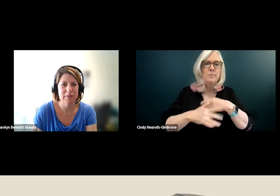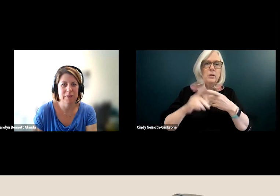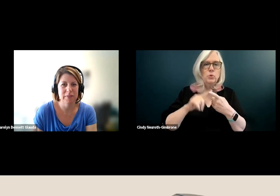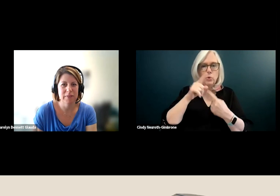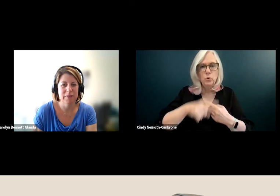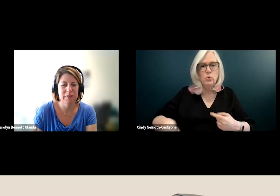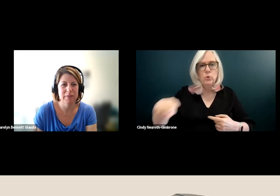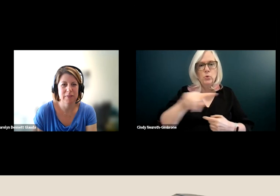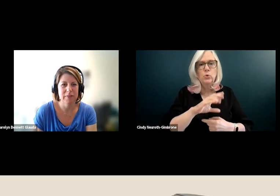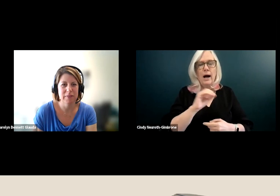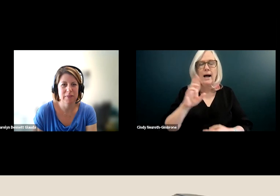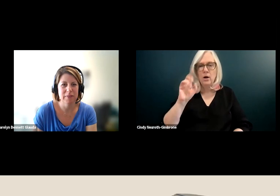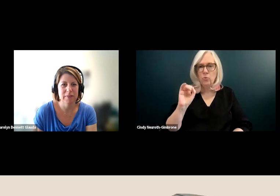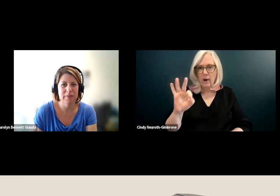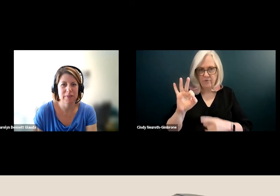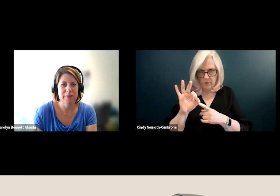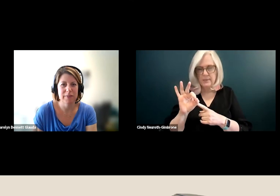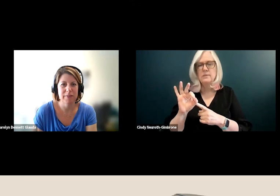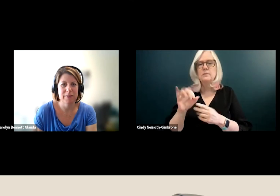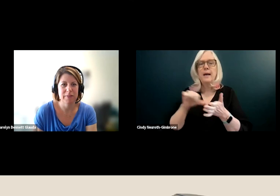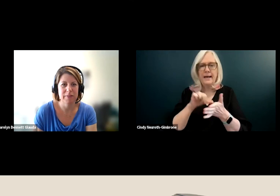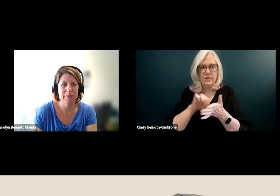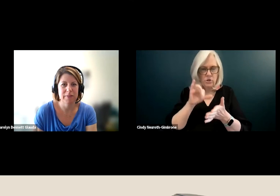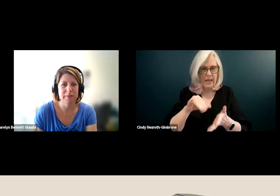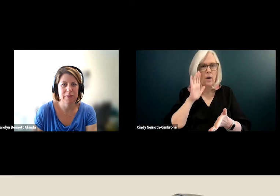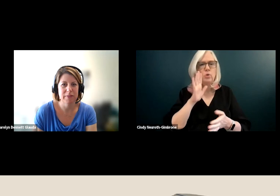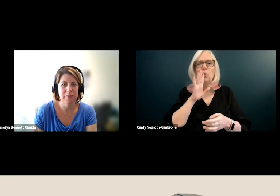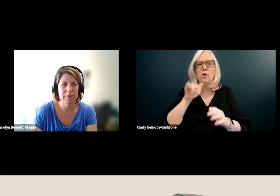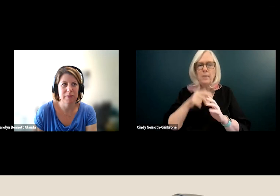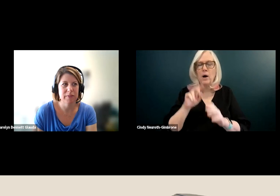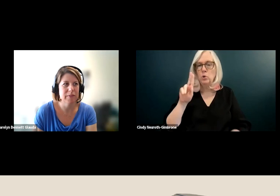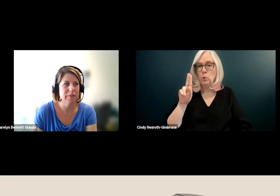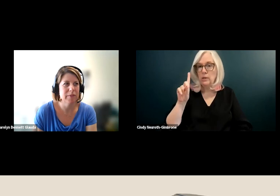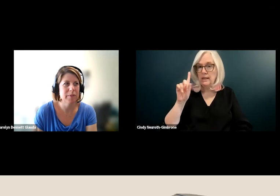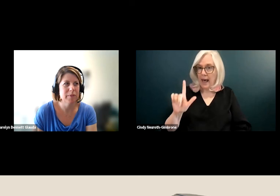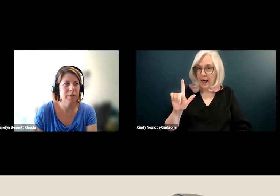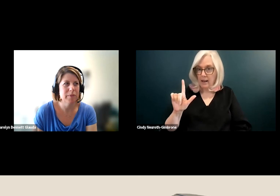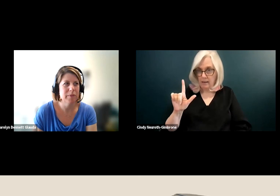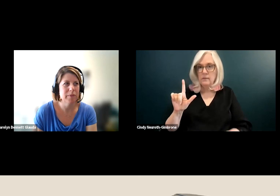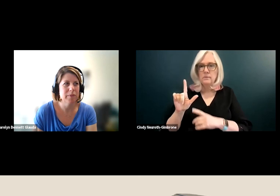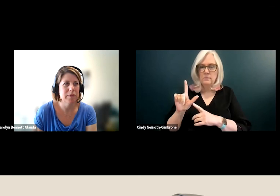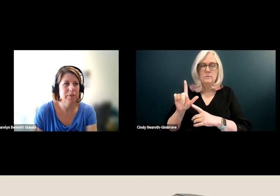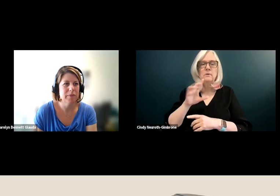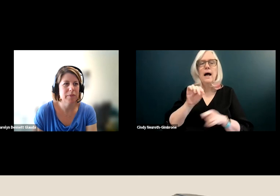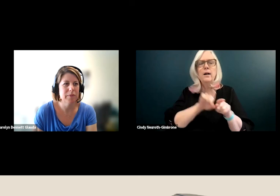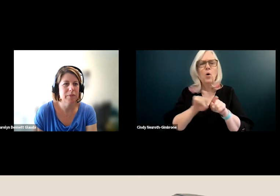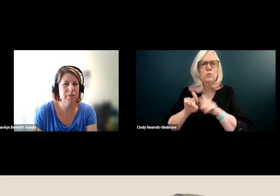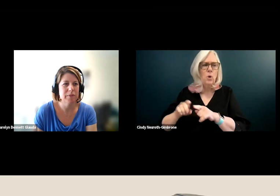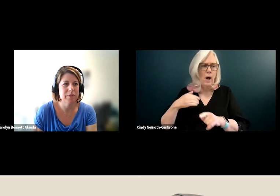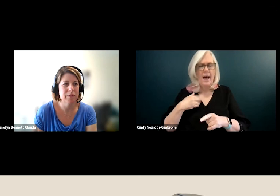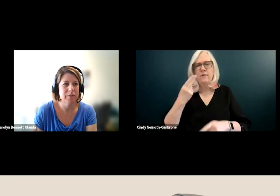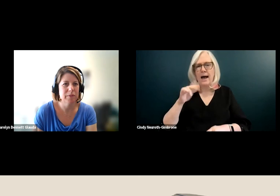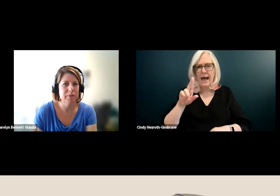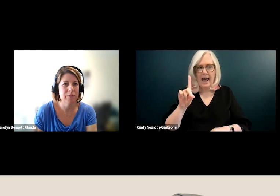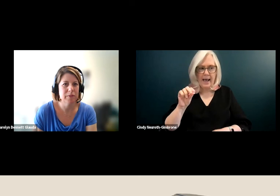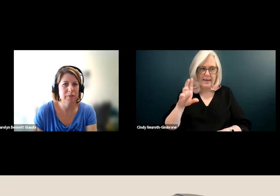to just talk about UDL, social constructivist information. And there's also a handout that we have provided with